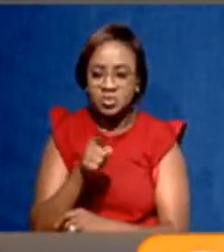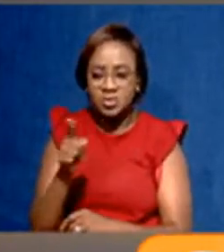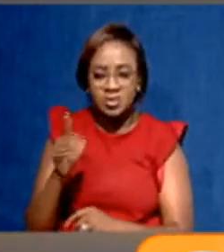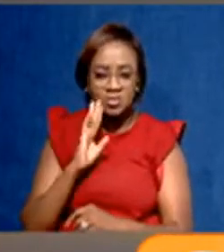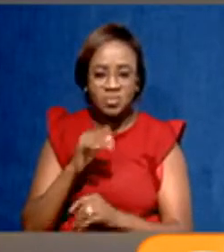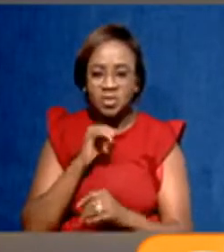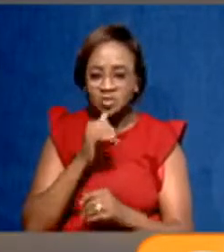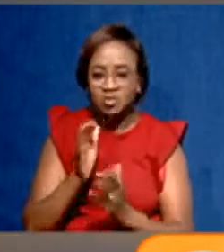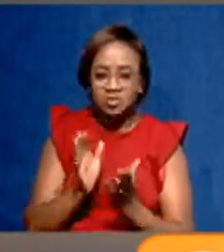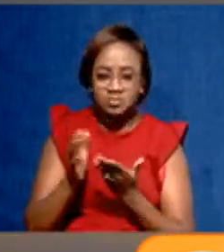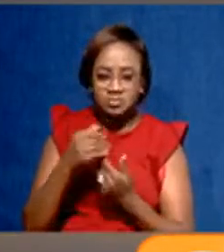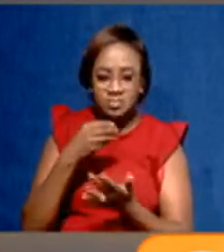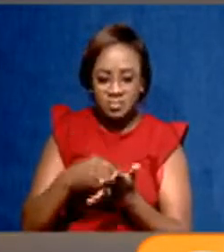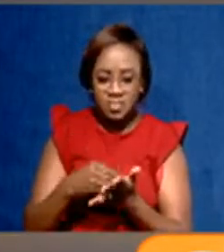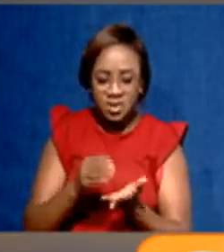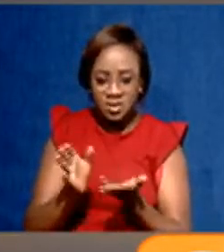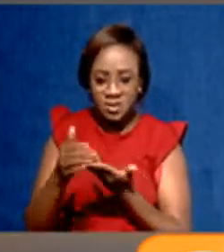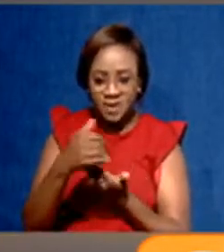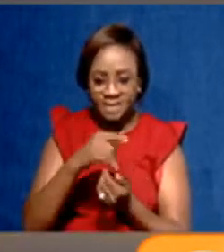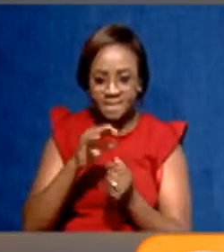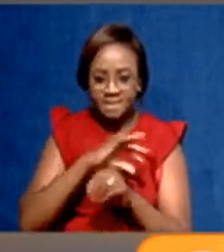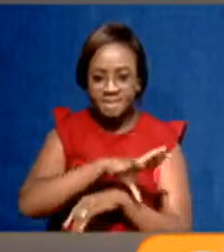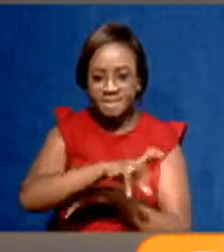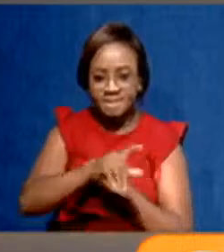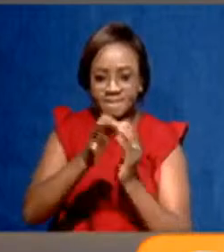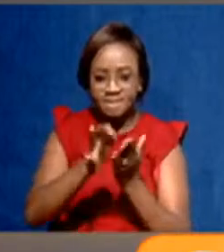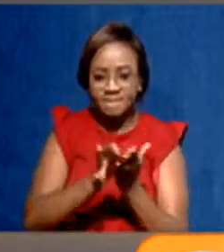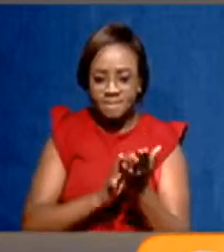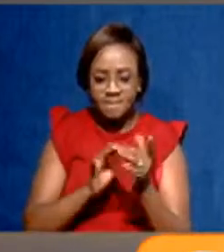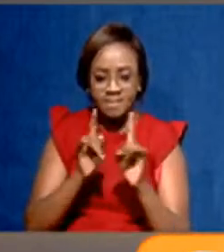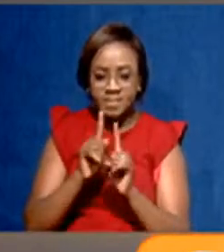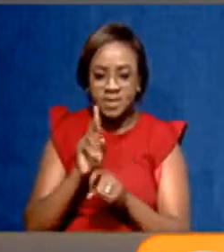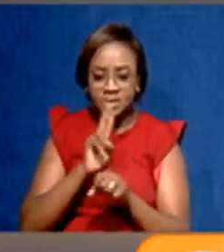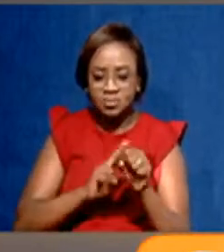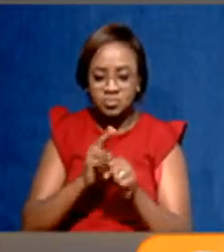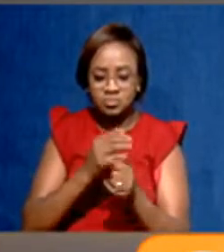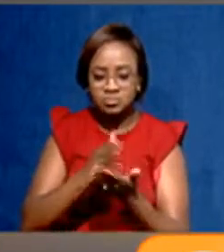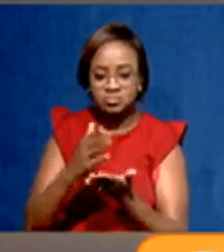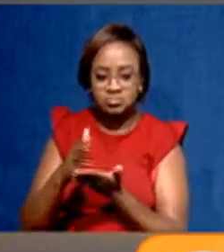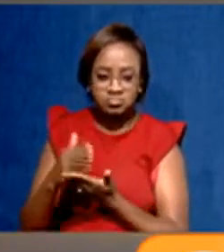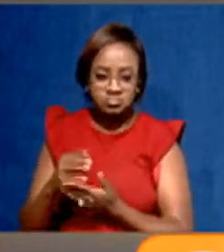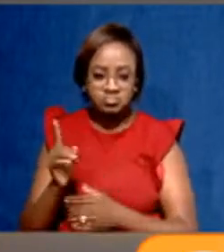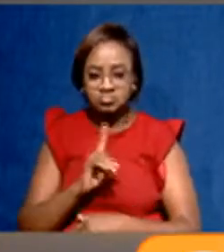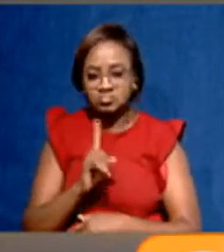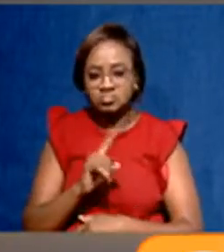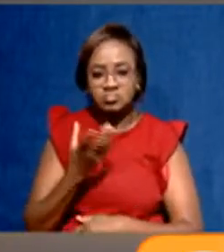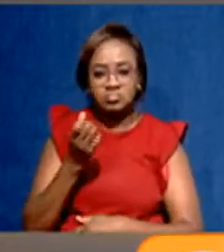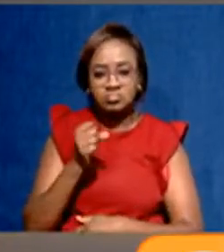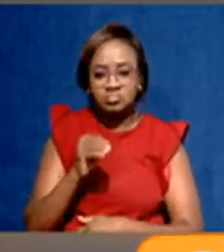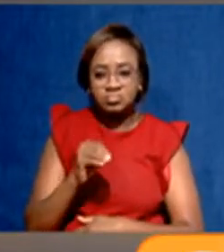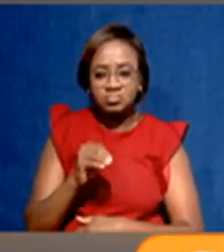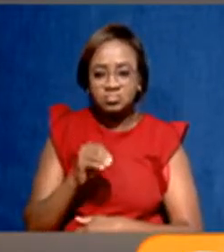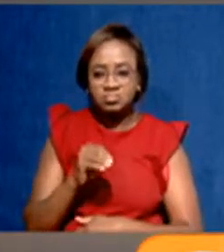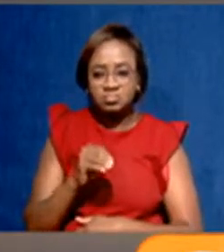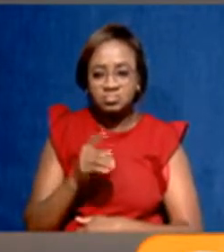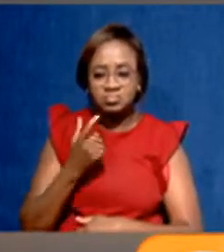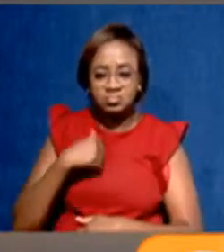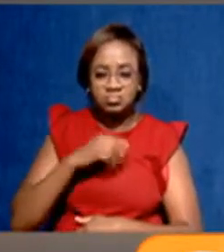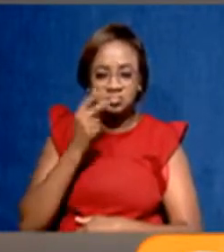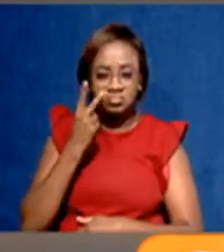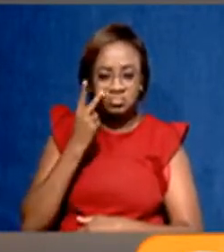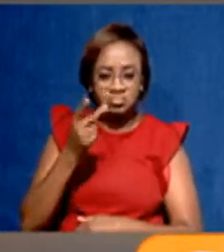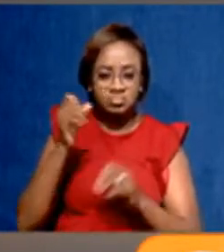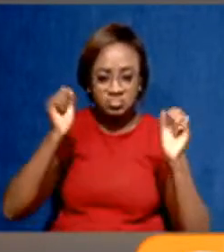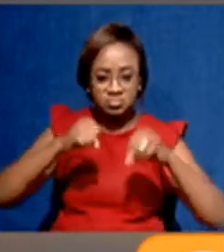money collected to the county treasury. They will spend that money at source. And therefore, we foresee a